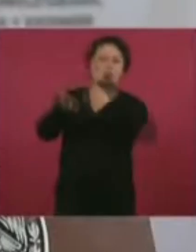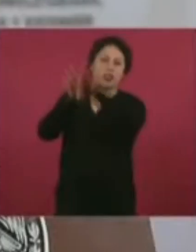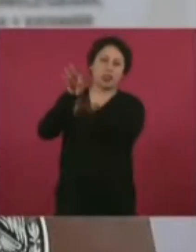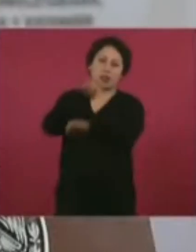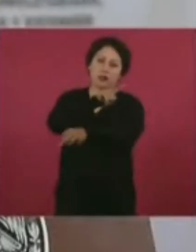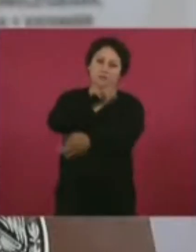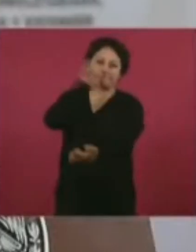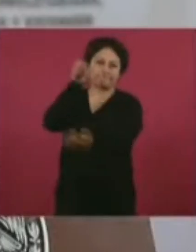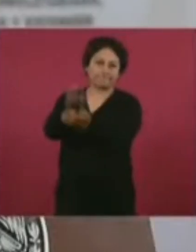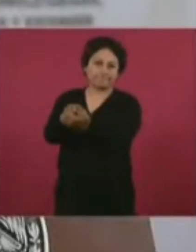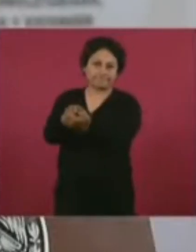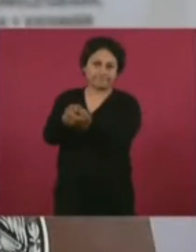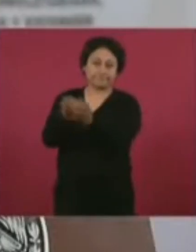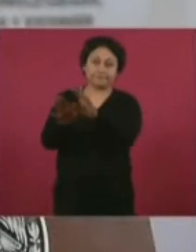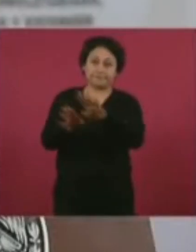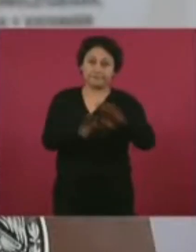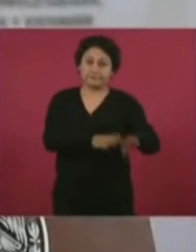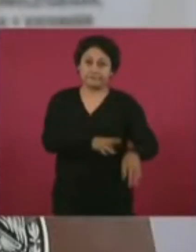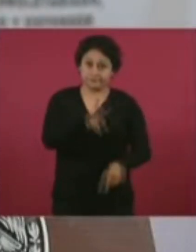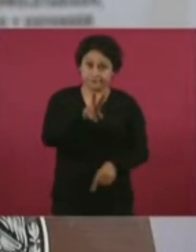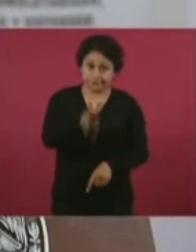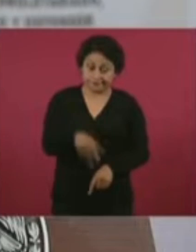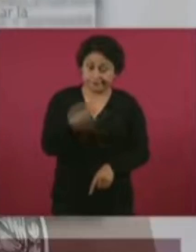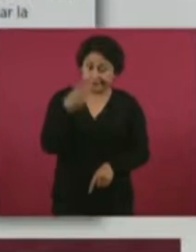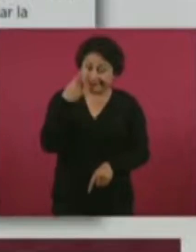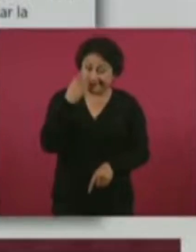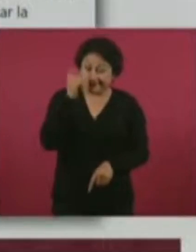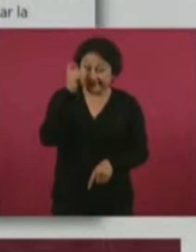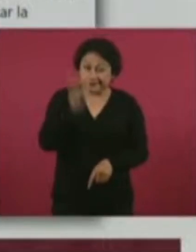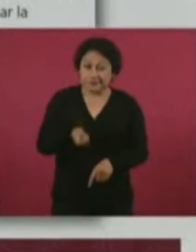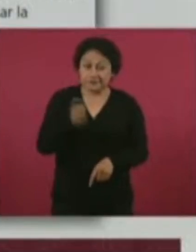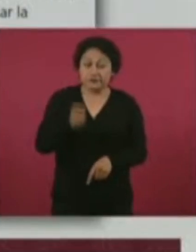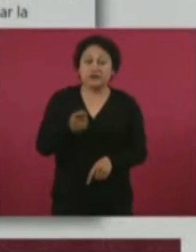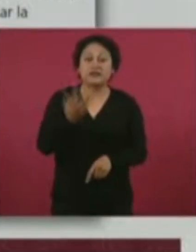This is the fifth time that in this section we deny this fake news.